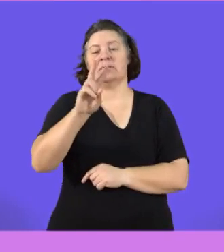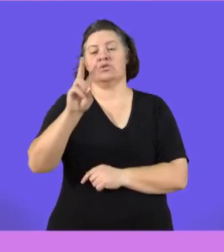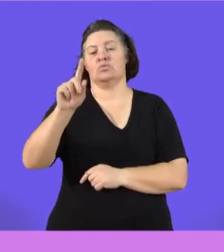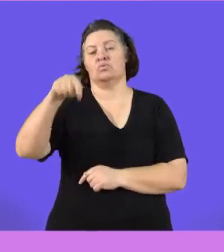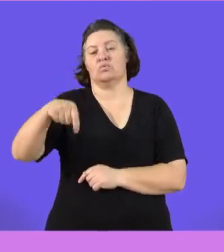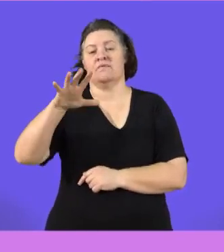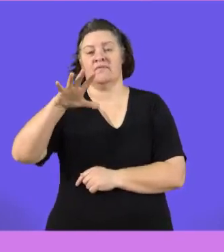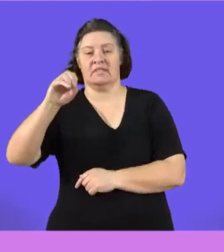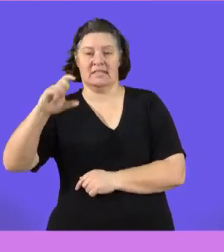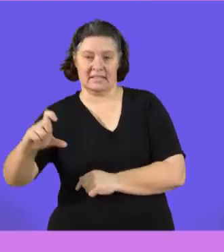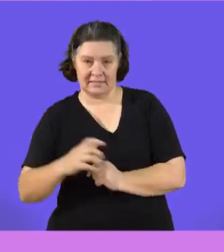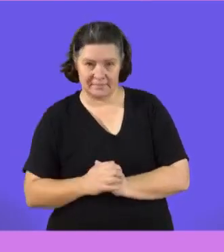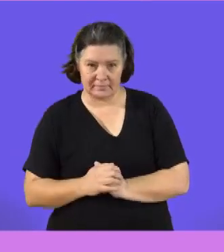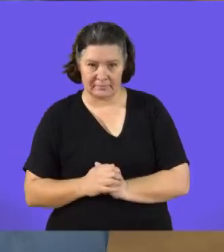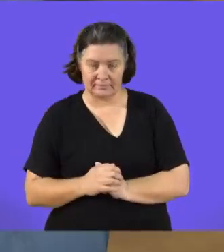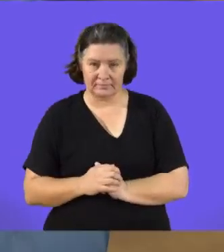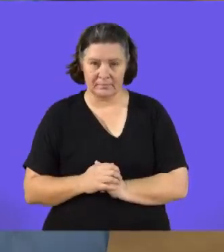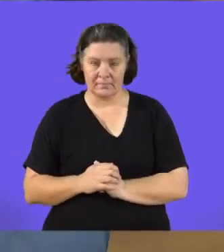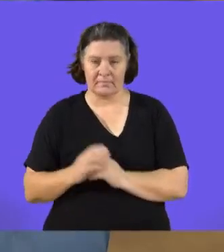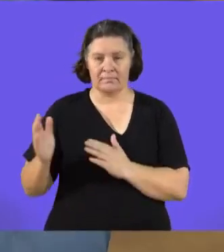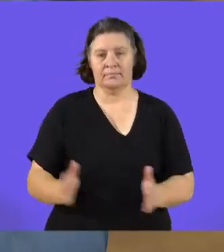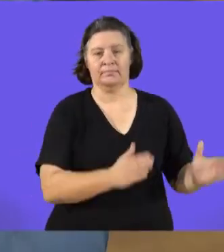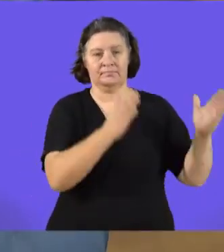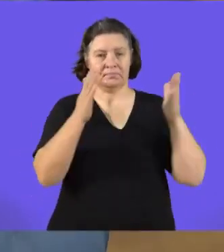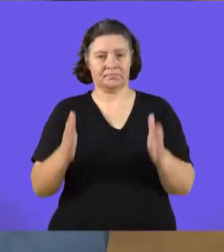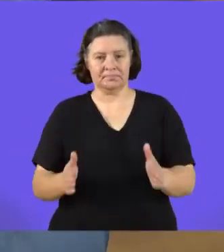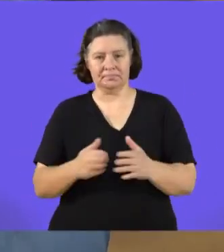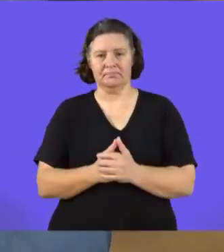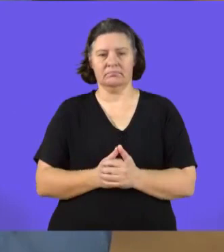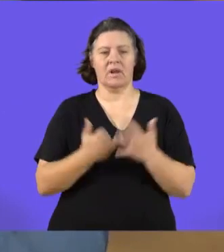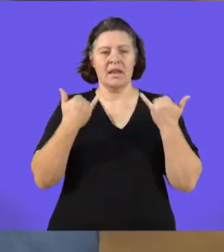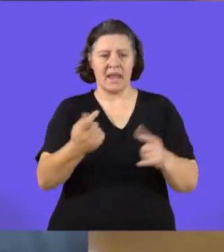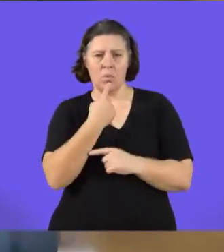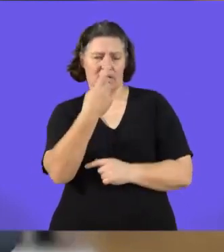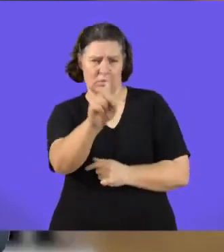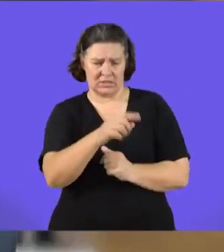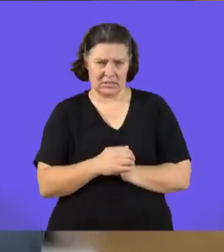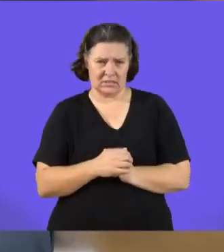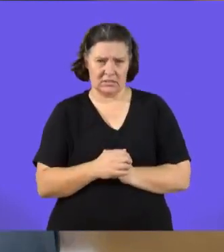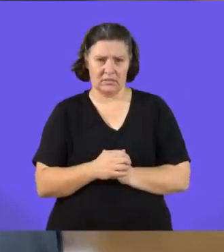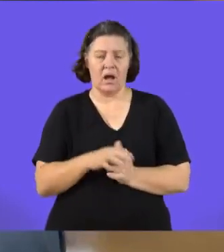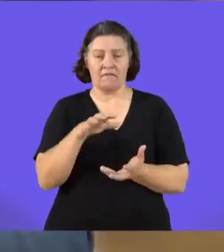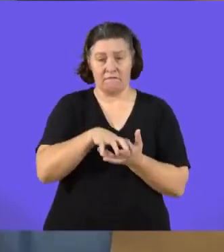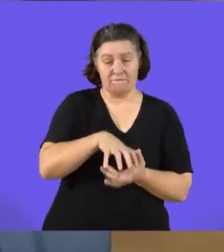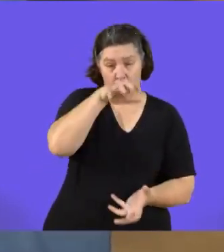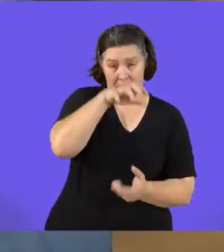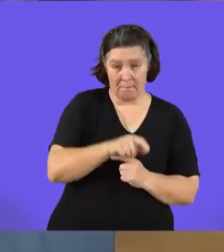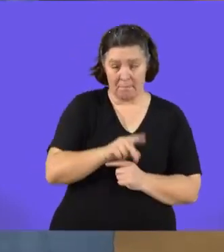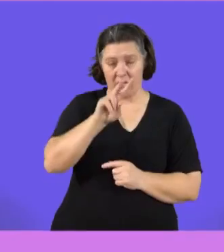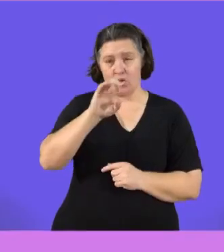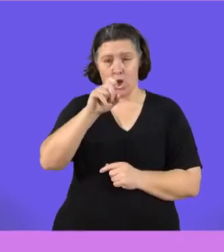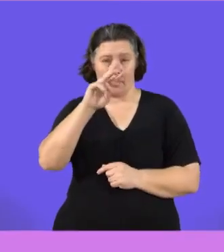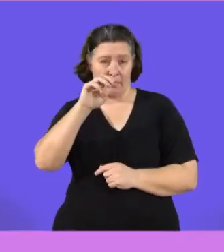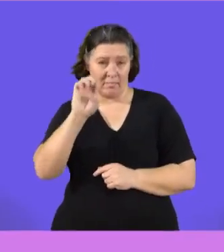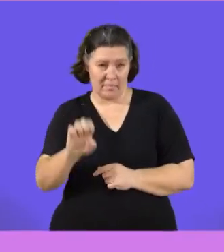322 Rand and 50 cents. Now let's look at the next sum. Here we are saying we are working with volume. So we are saying your